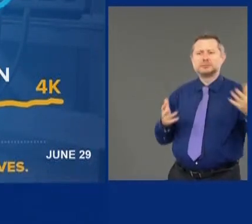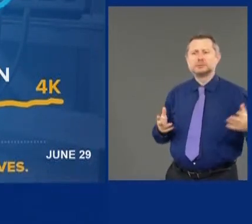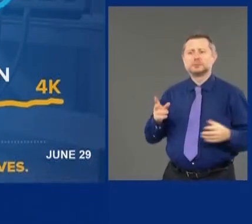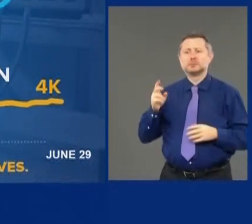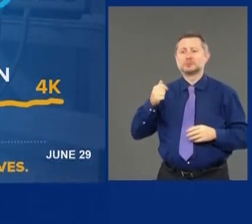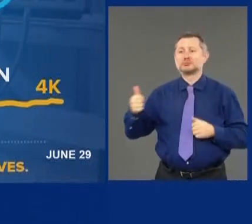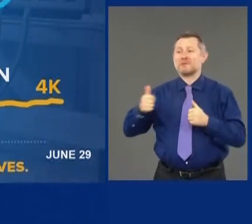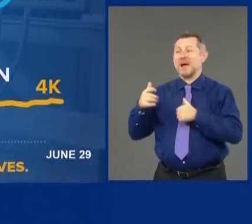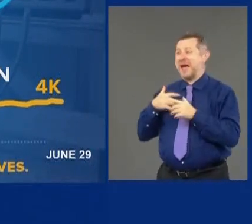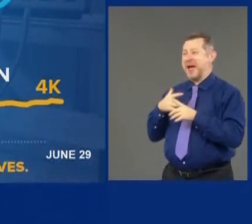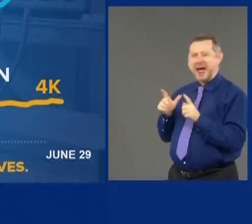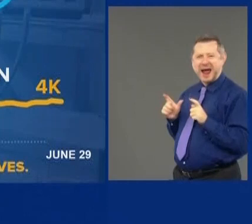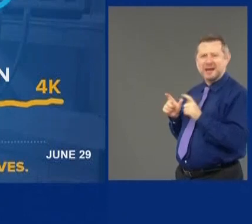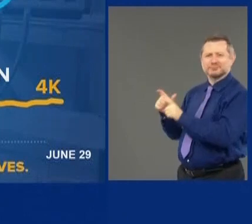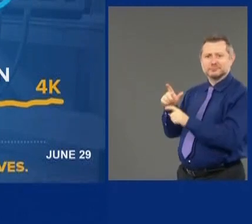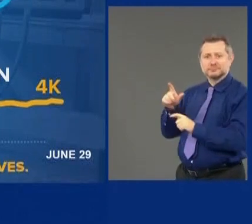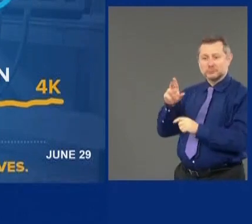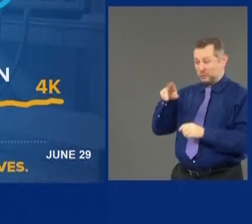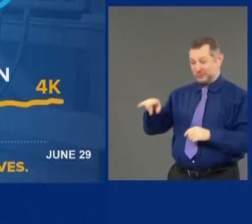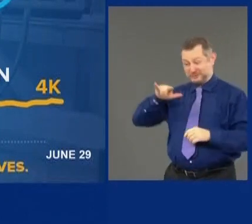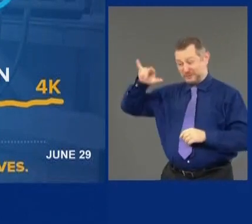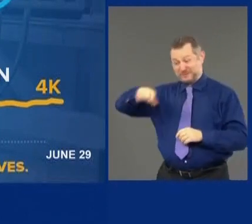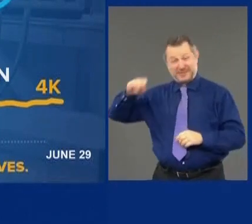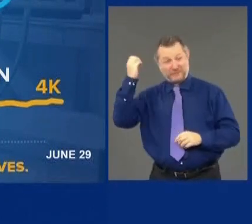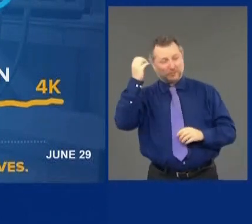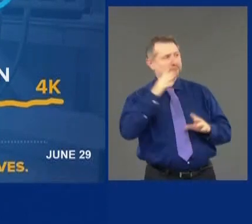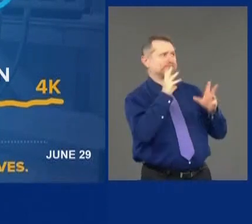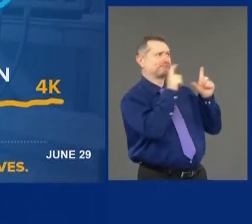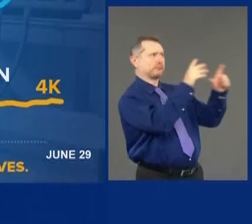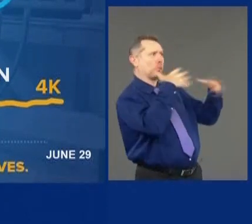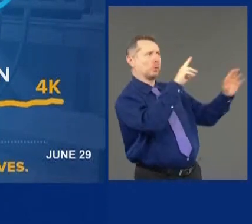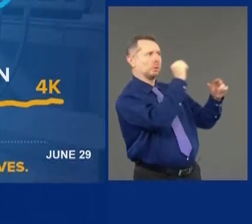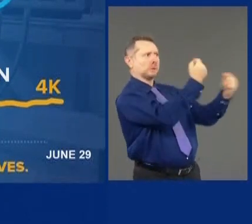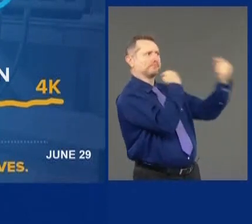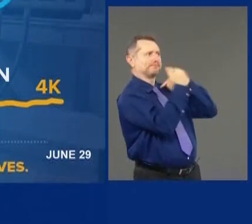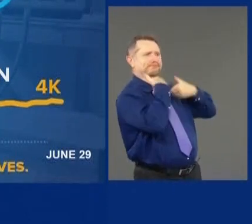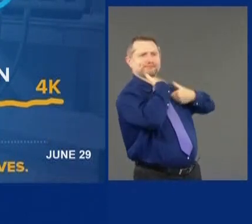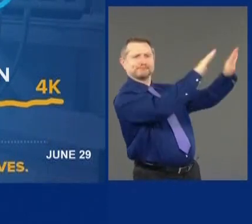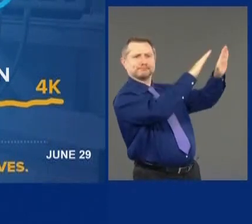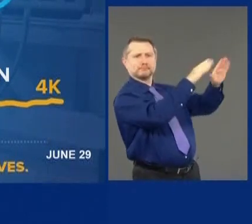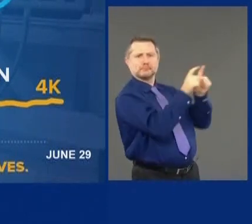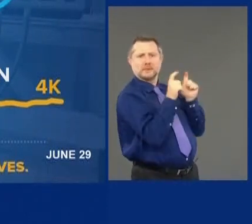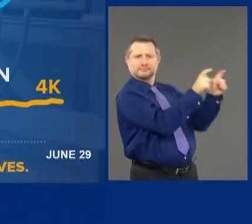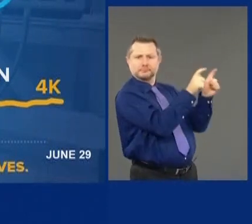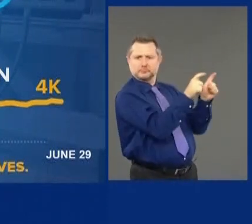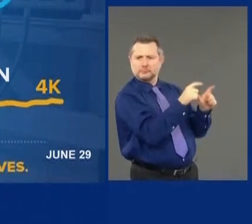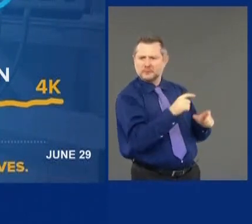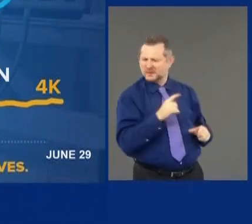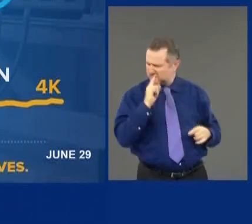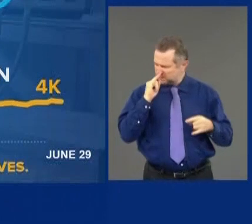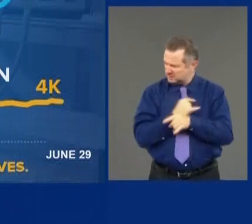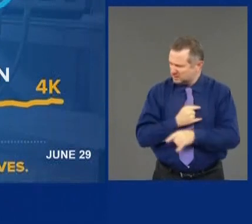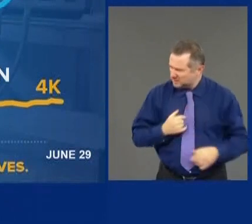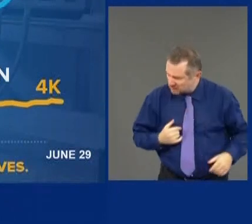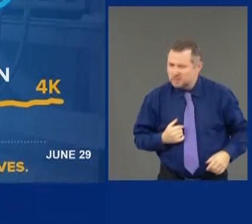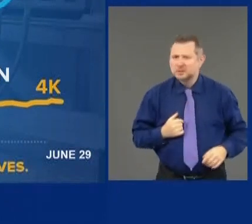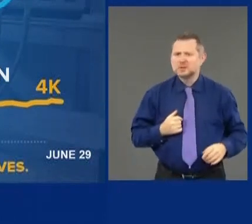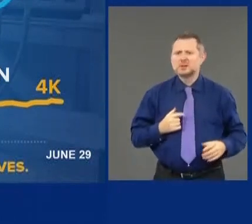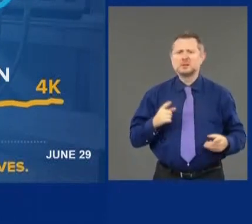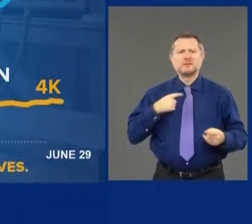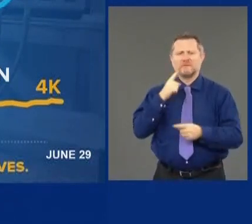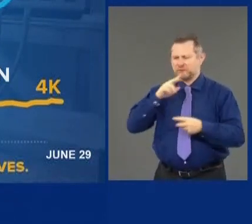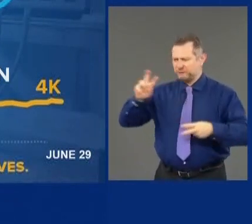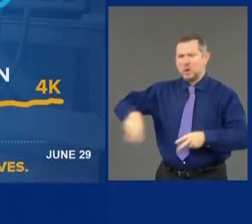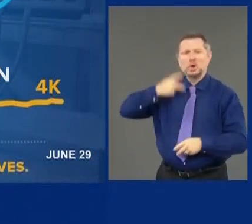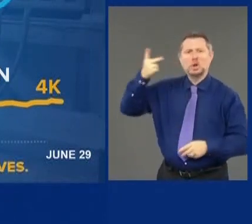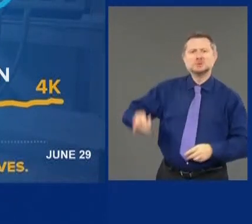us. Think about how ironic that is. They